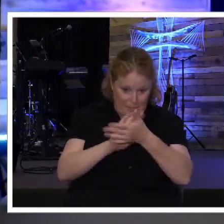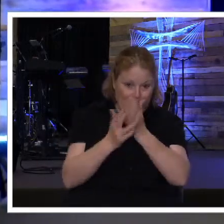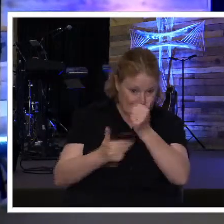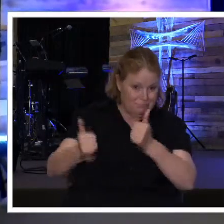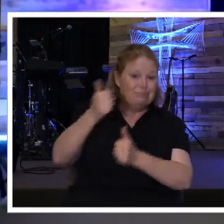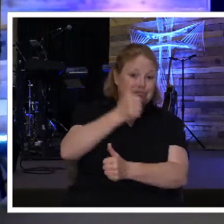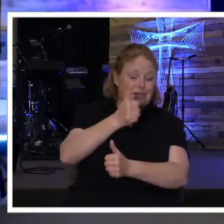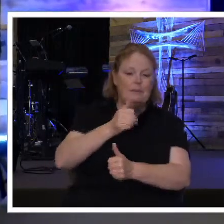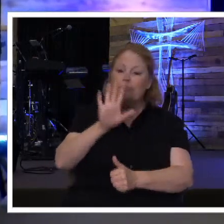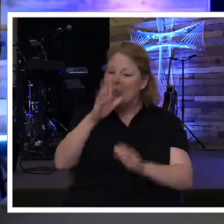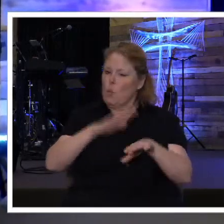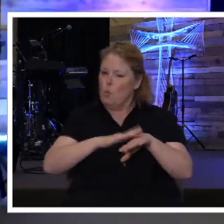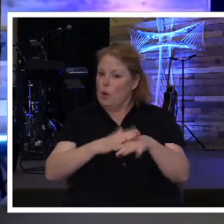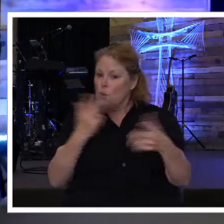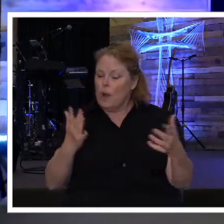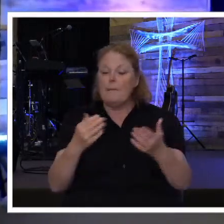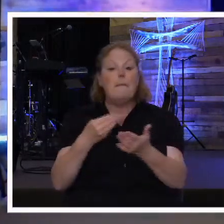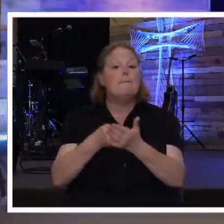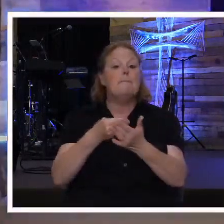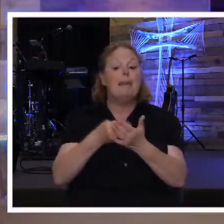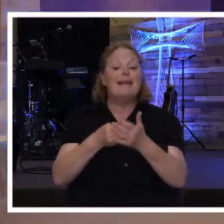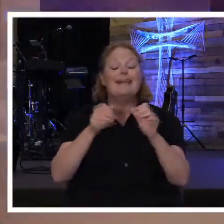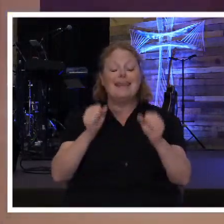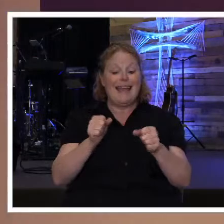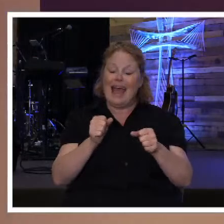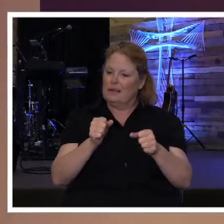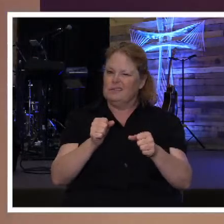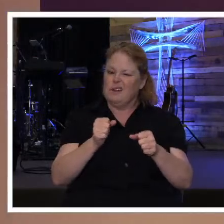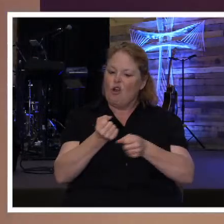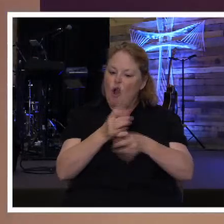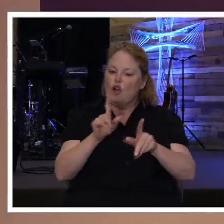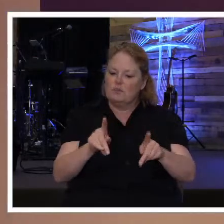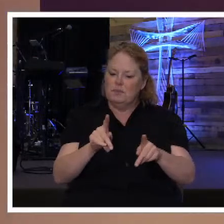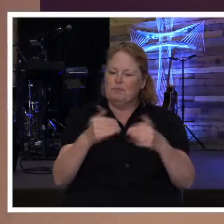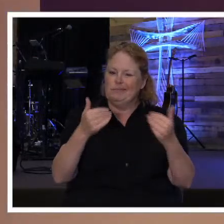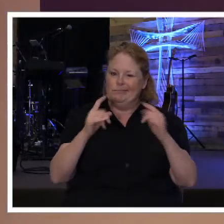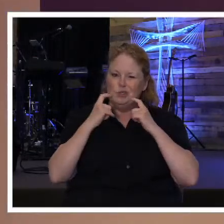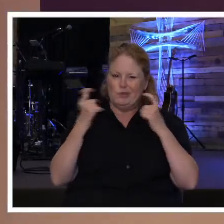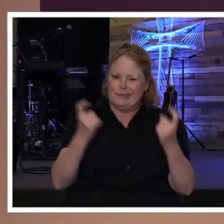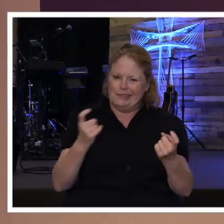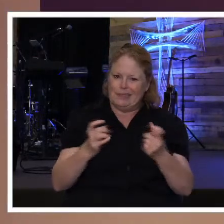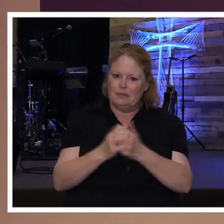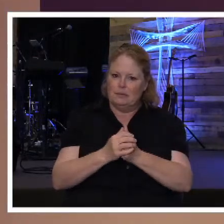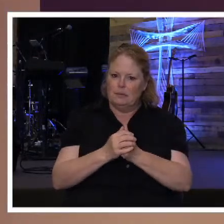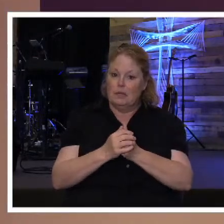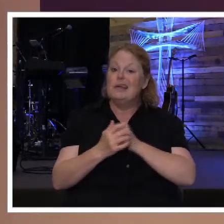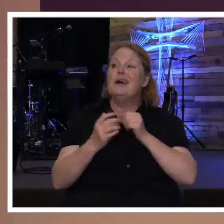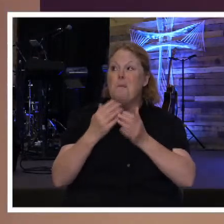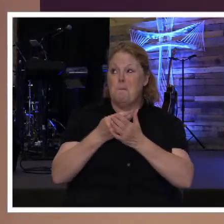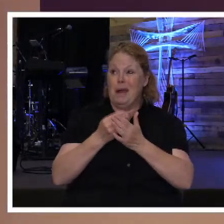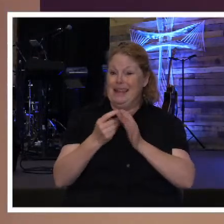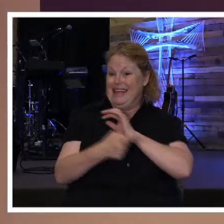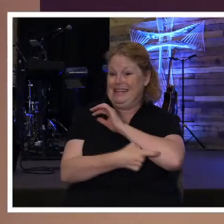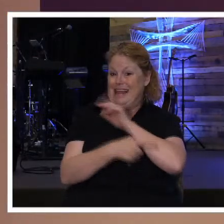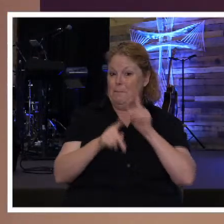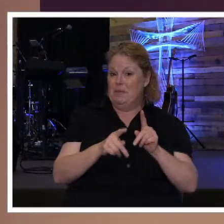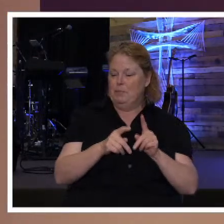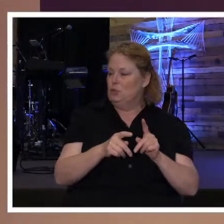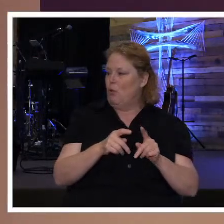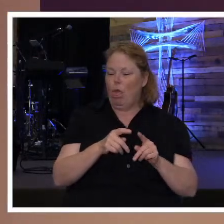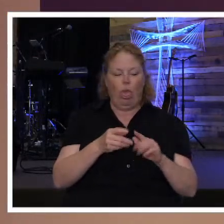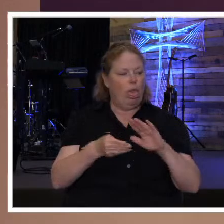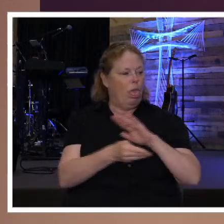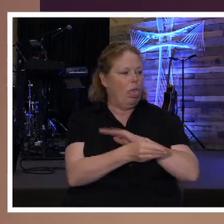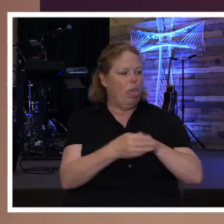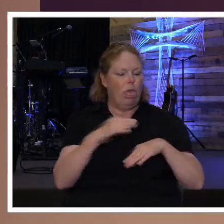are red flags to us, he said, money has the power to corrupt people. Money has the power to tempt people toward dishonesty. It